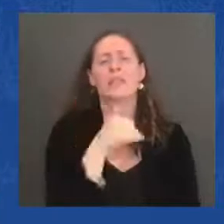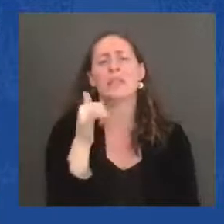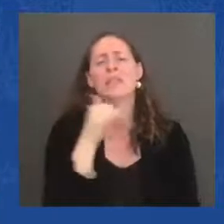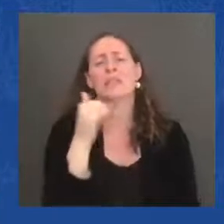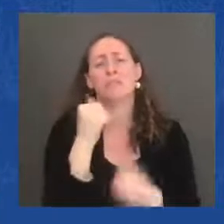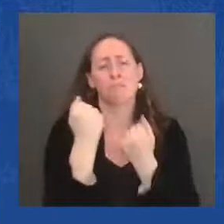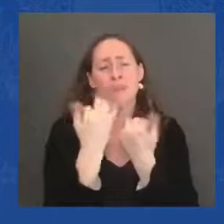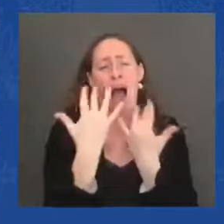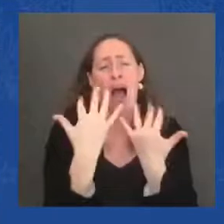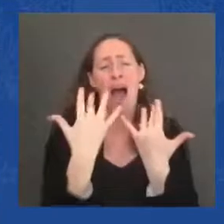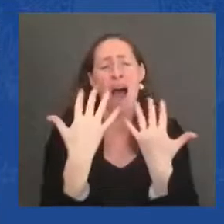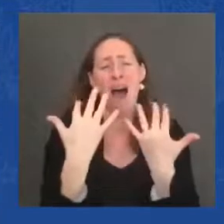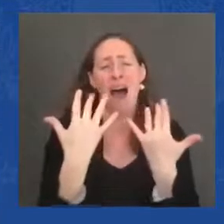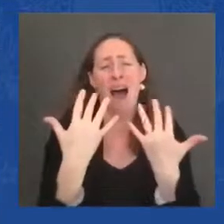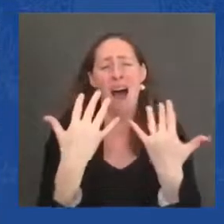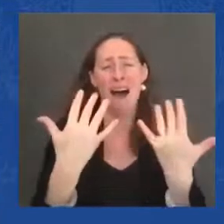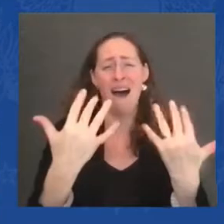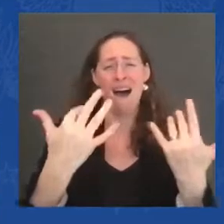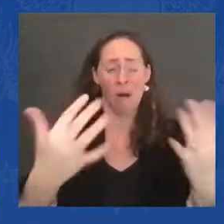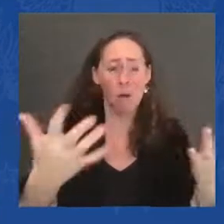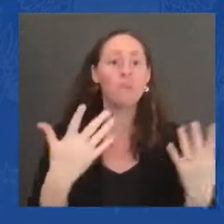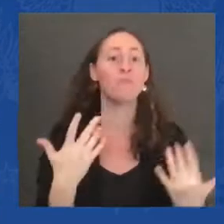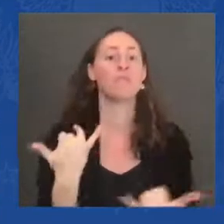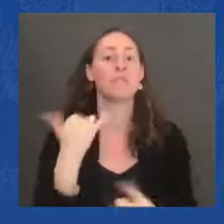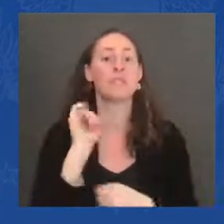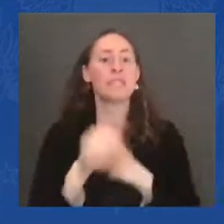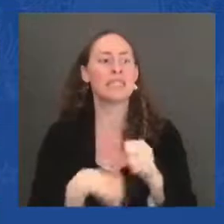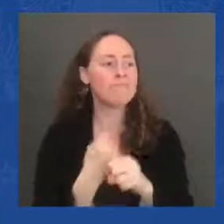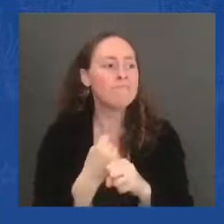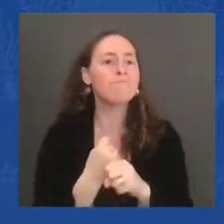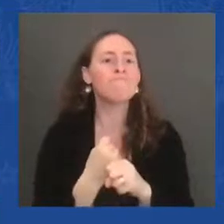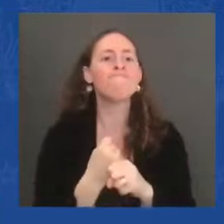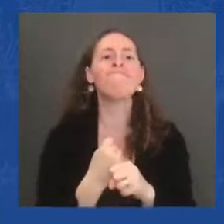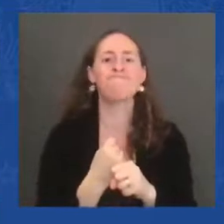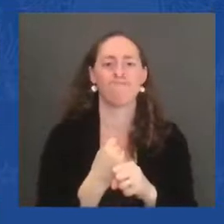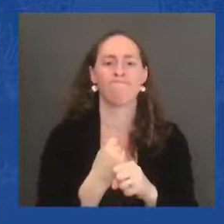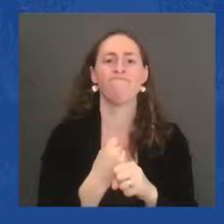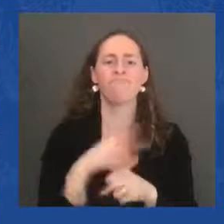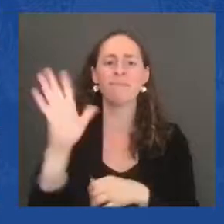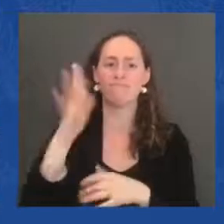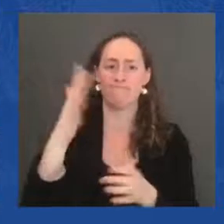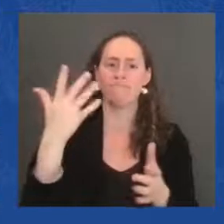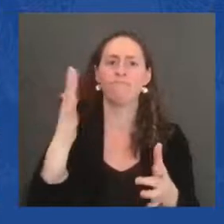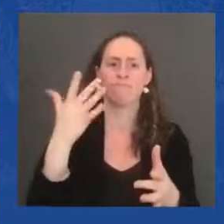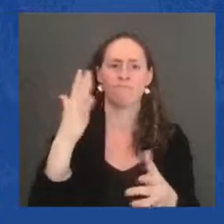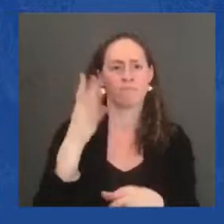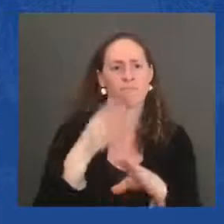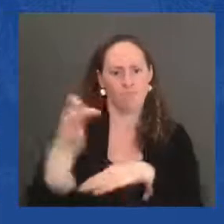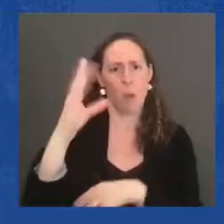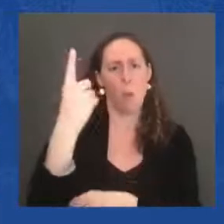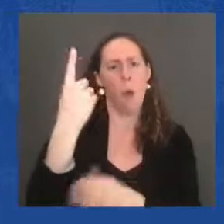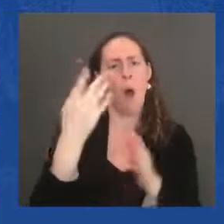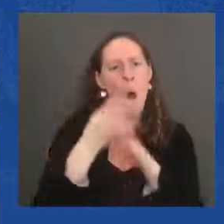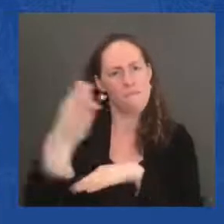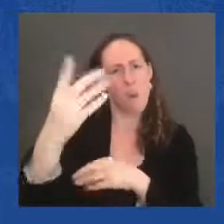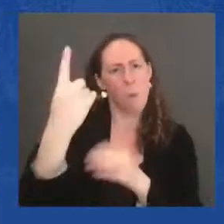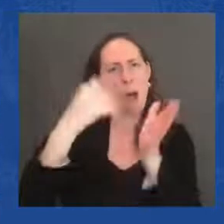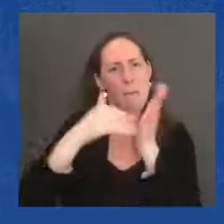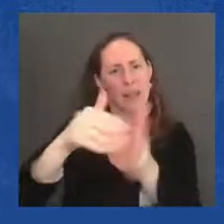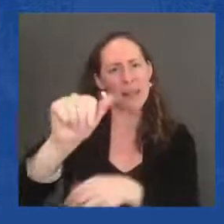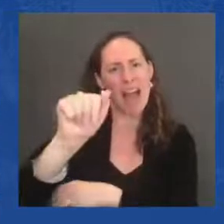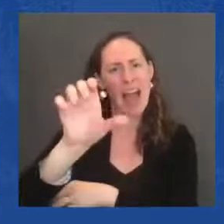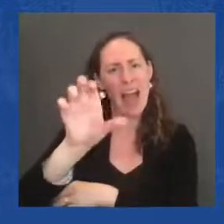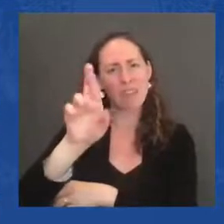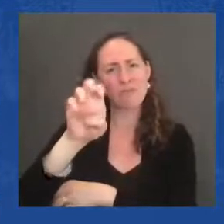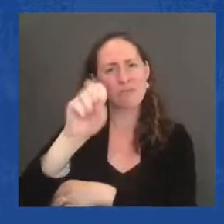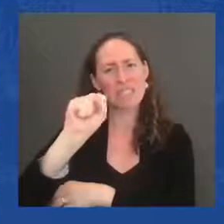in history. Colorado set and then reset records for largest fires in history. So we're entering into a different environment in fire, and we're starting to think about